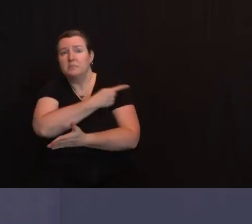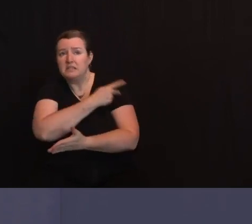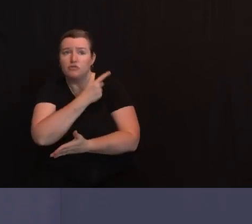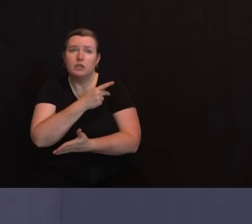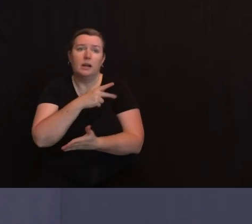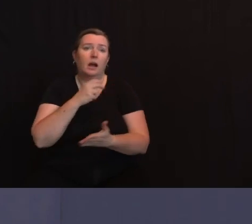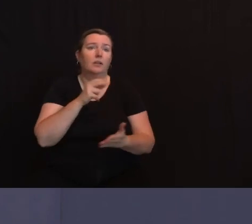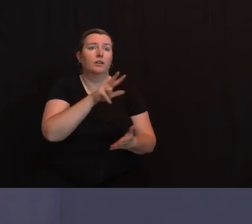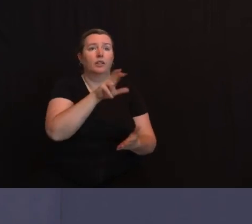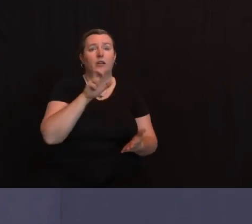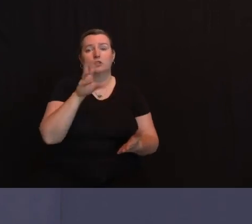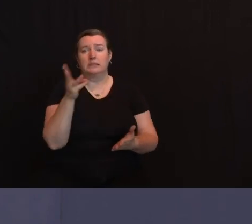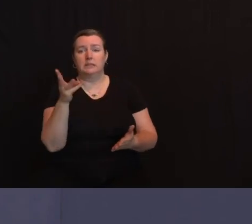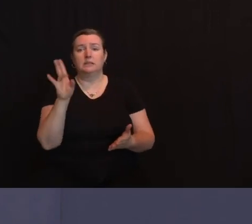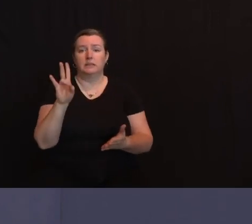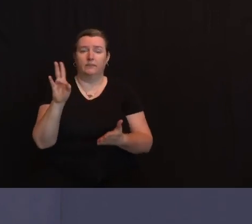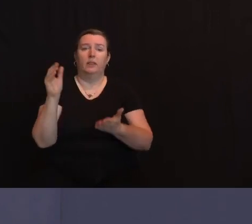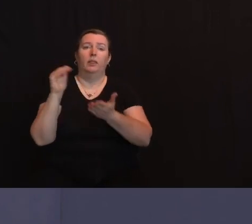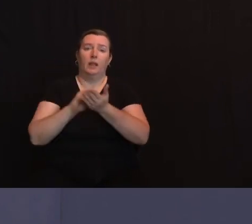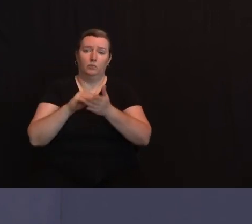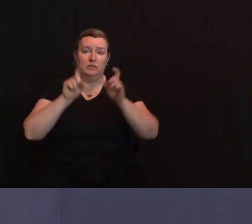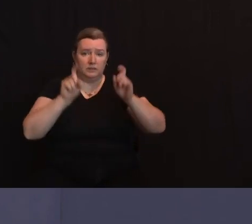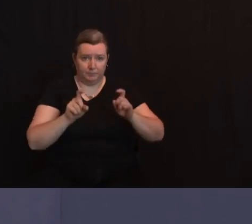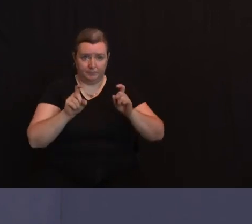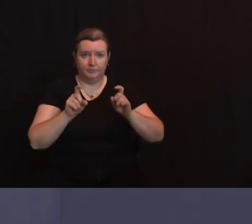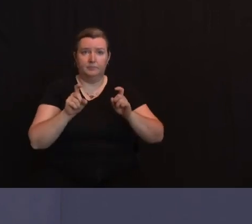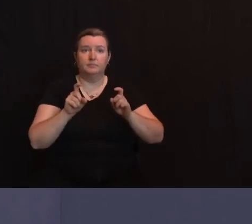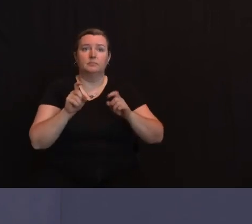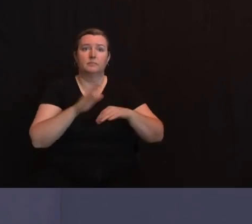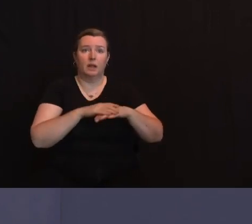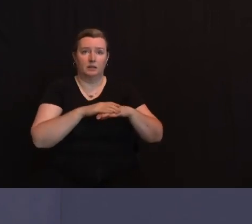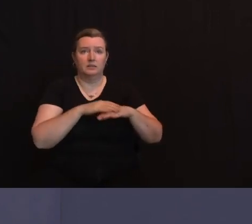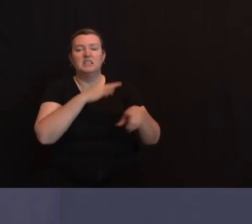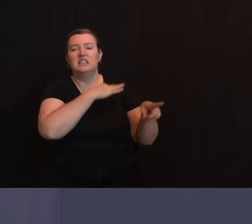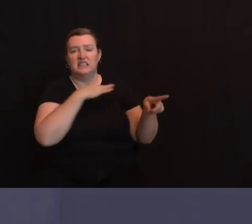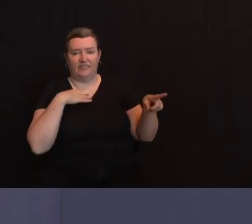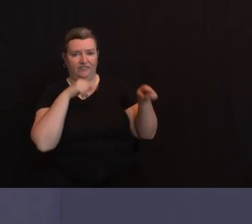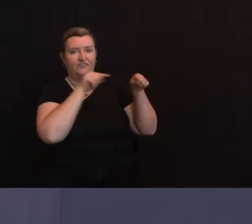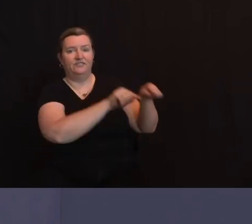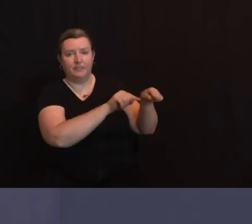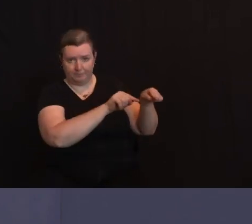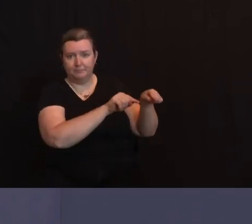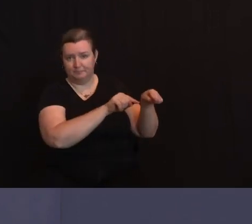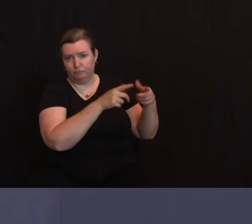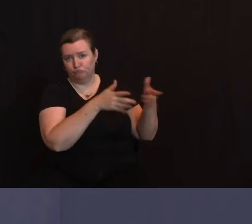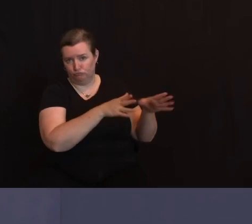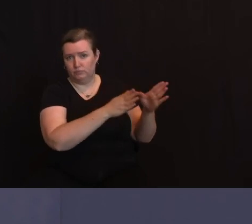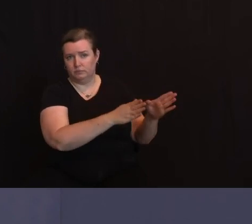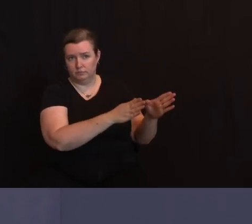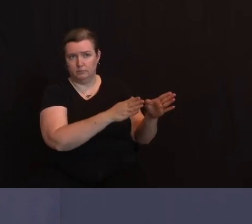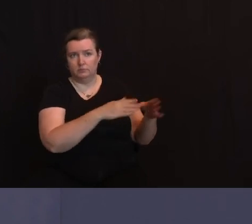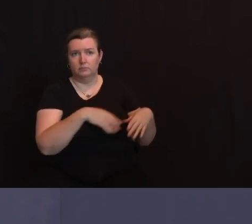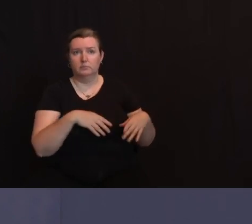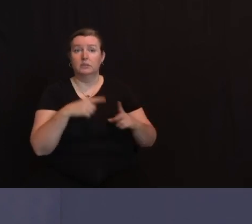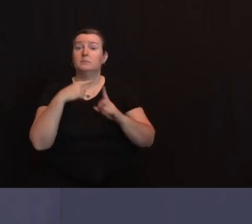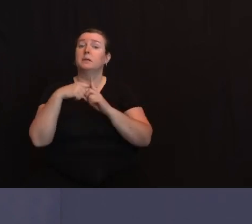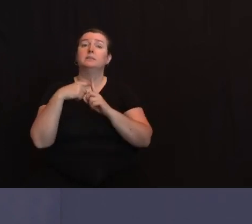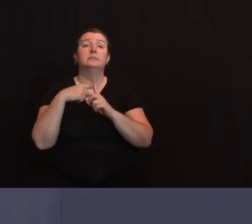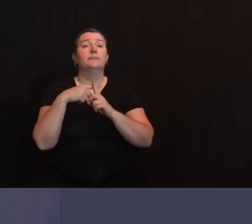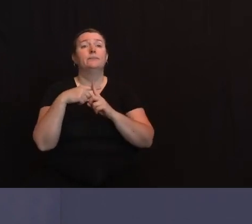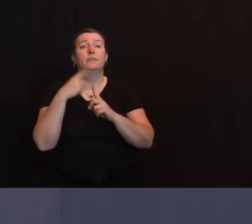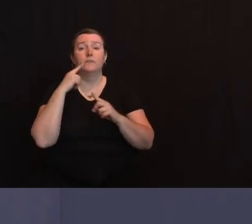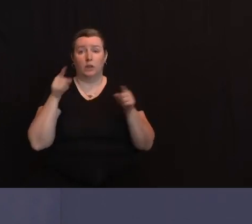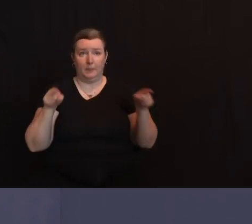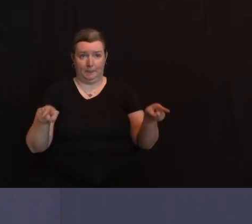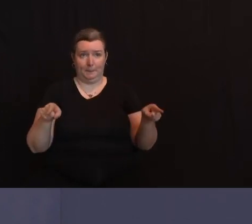367,000 tests have been completed on their staff. The positivity rate for long-term care